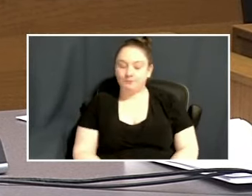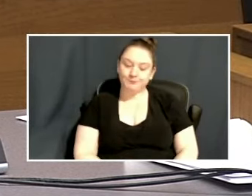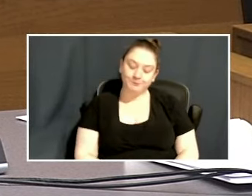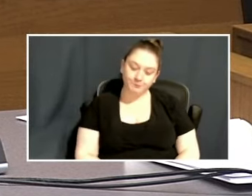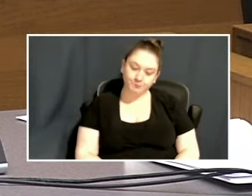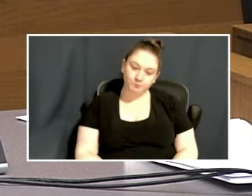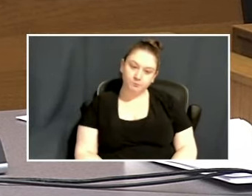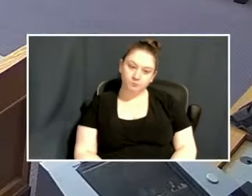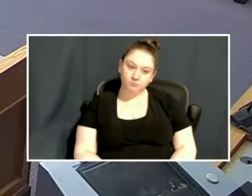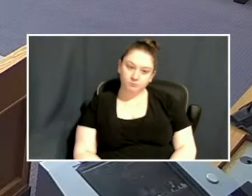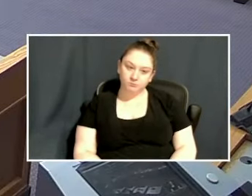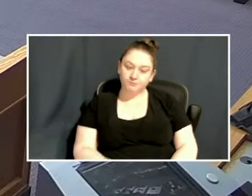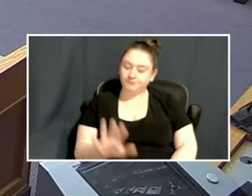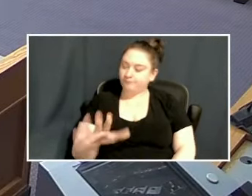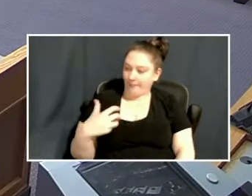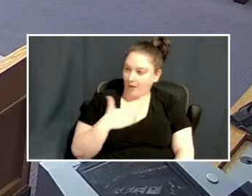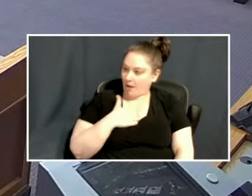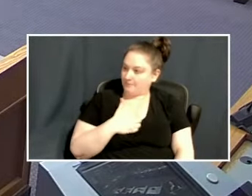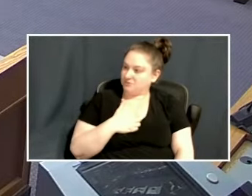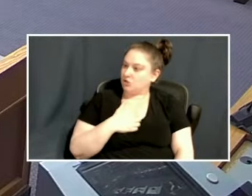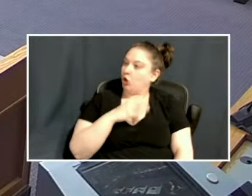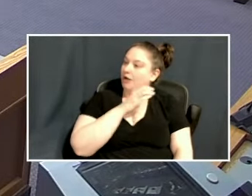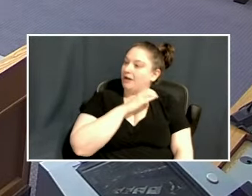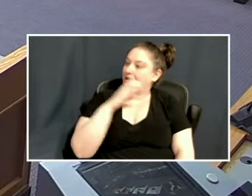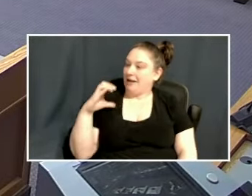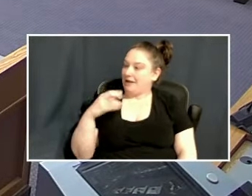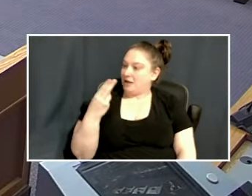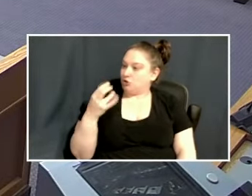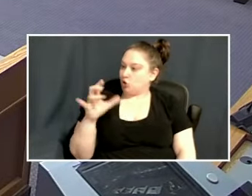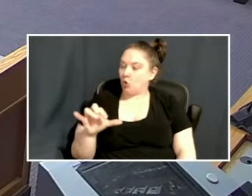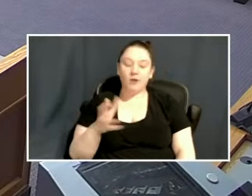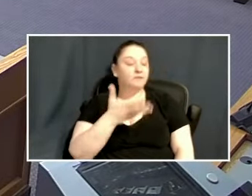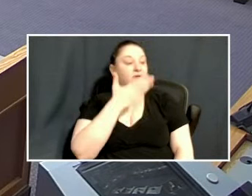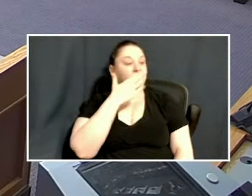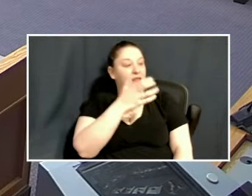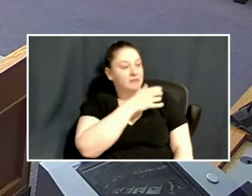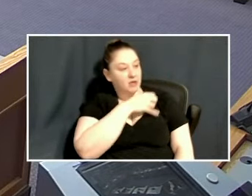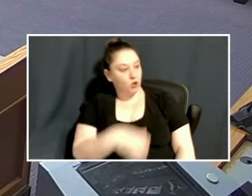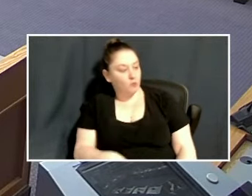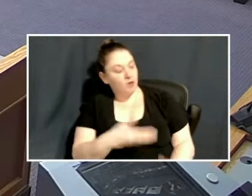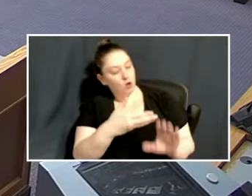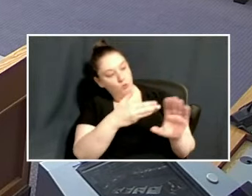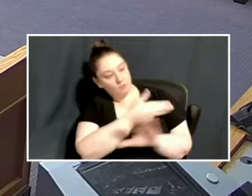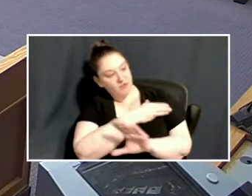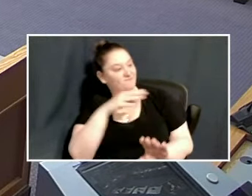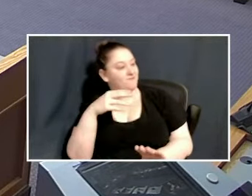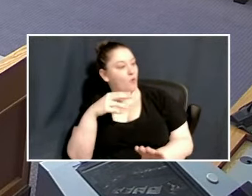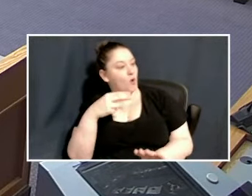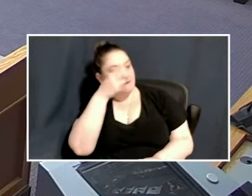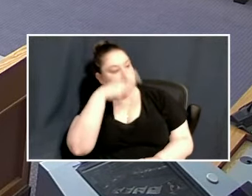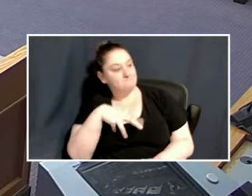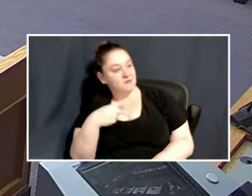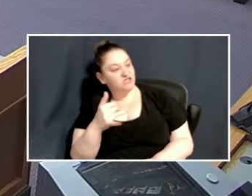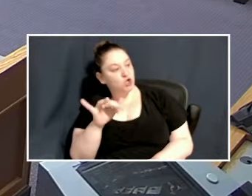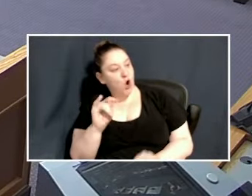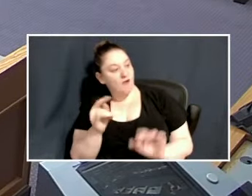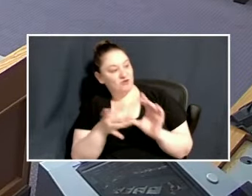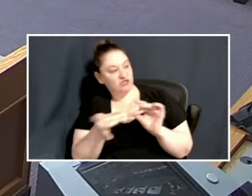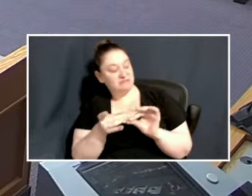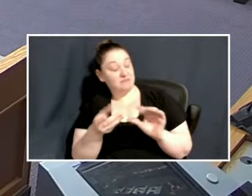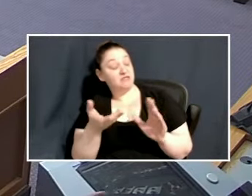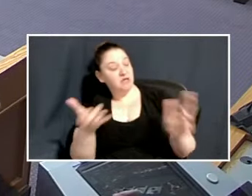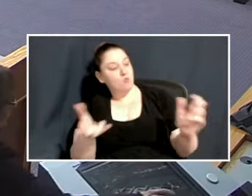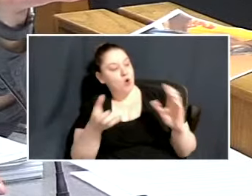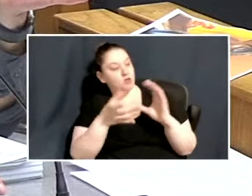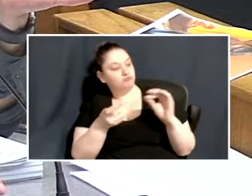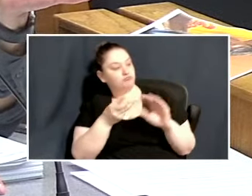Well, I'm sorry, Councillor Hoy. Thank you, Mr. Mayor. Just before Mr. Hoffert speaks, I want to say that to the last